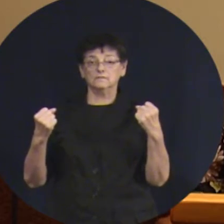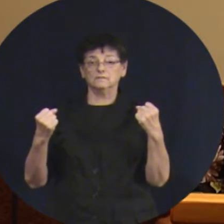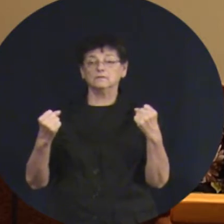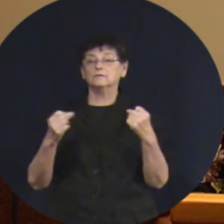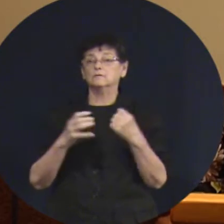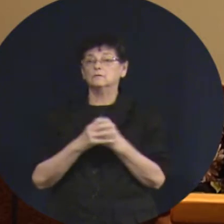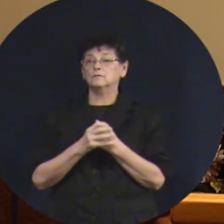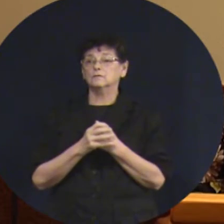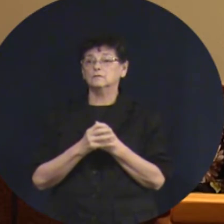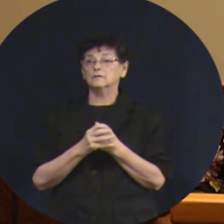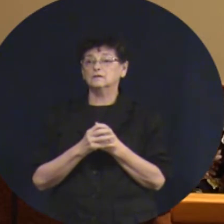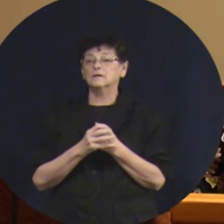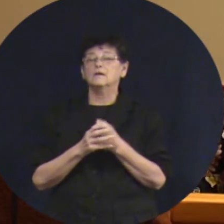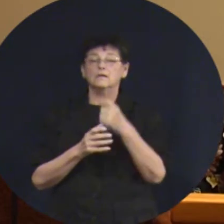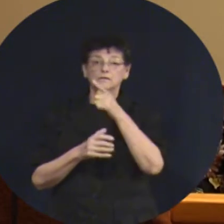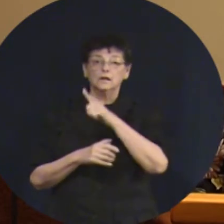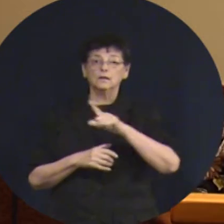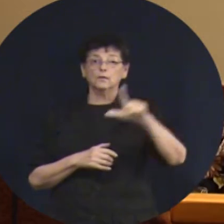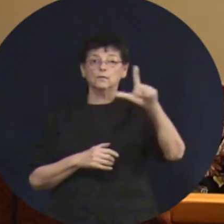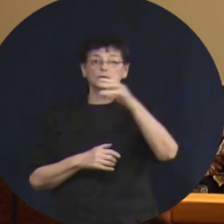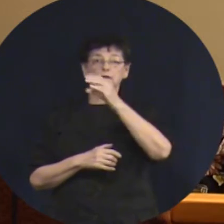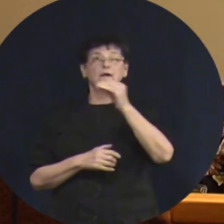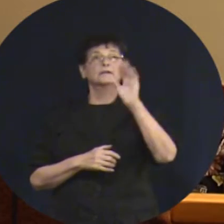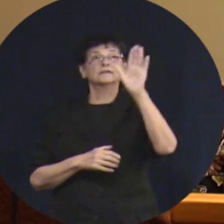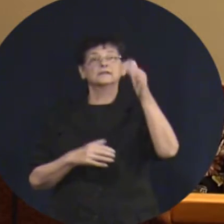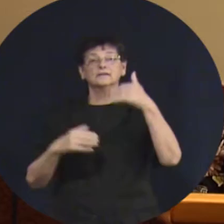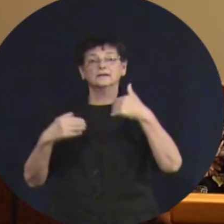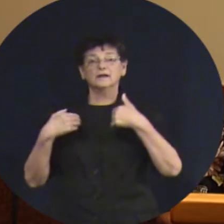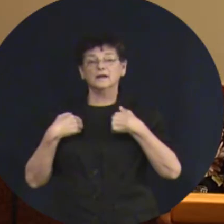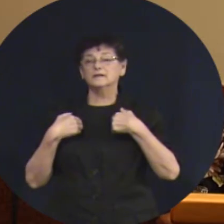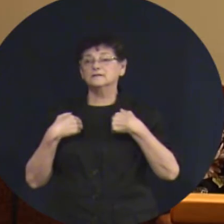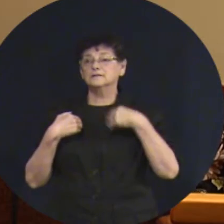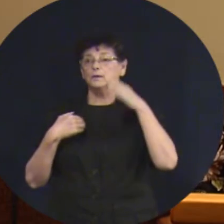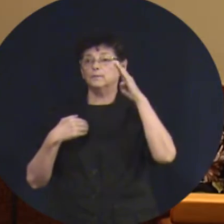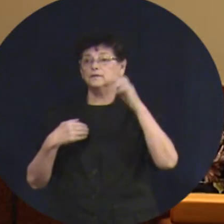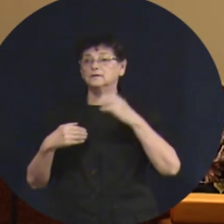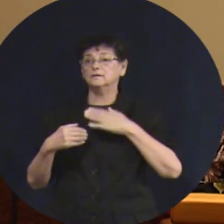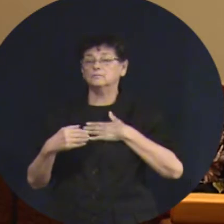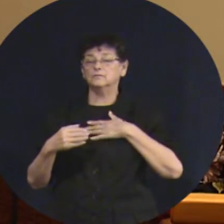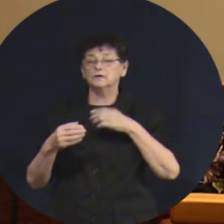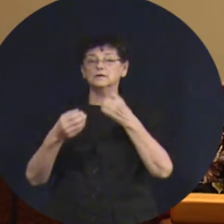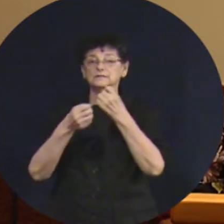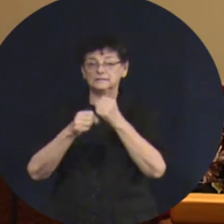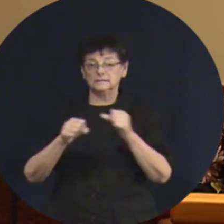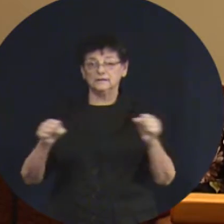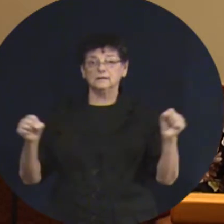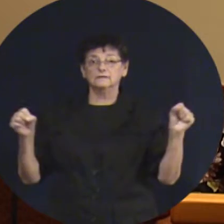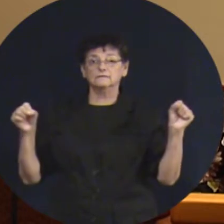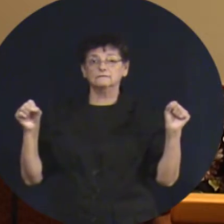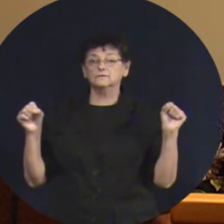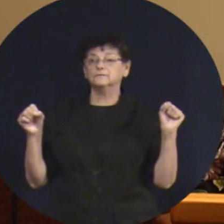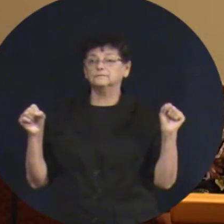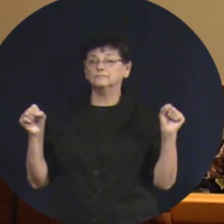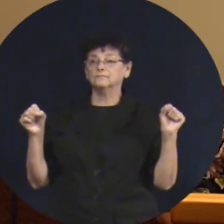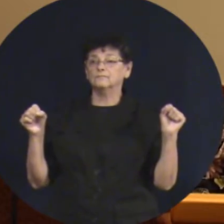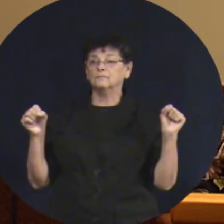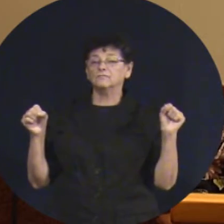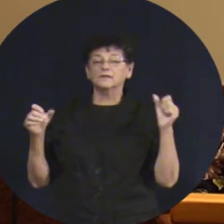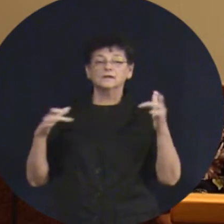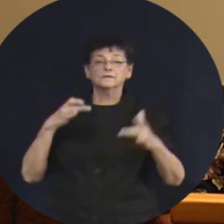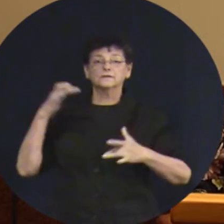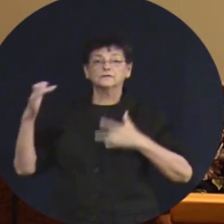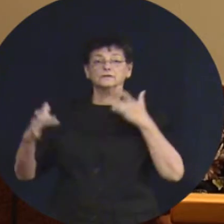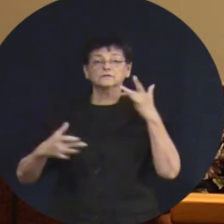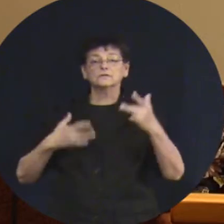the Lord, and He has been my Savior. The